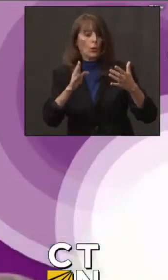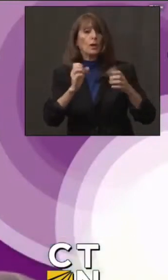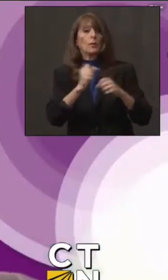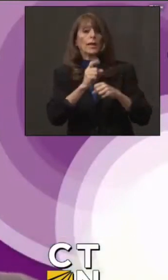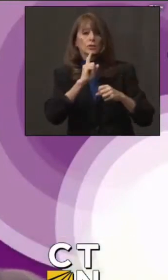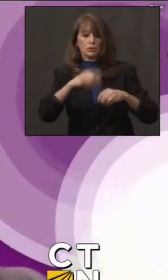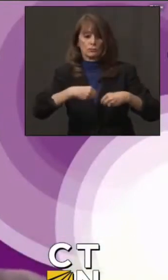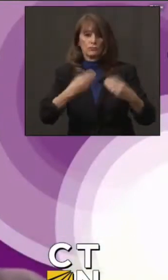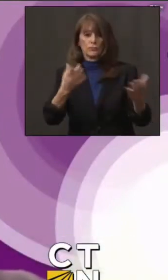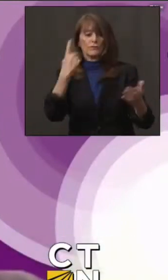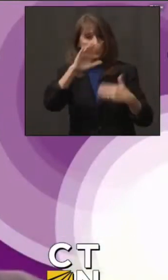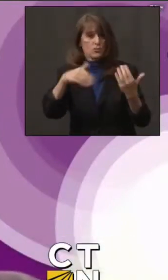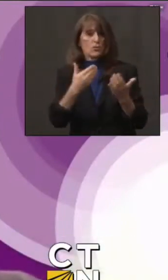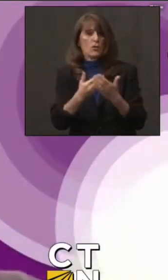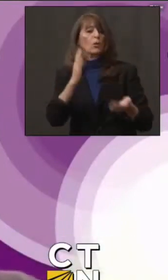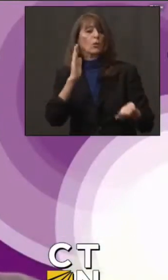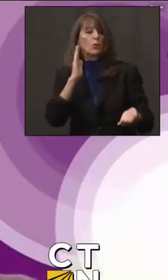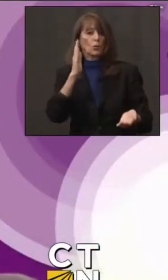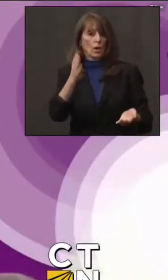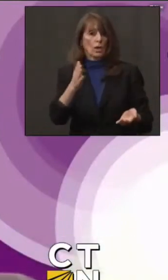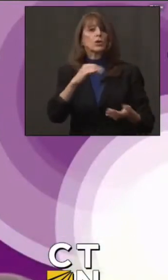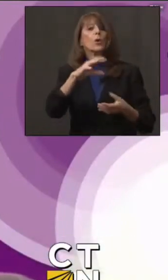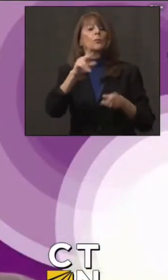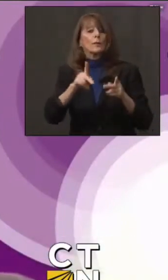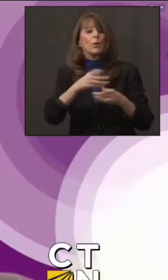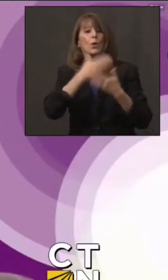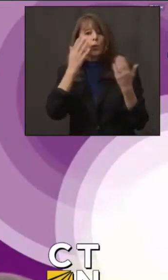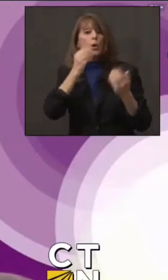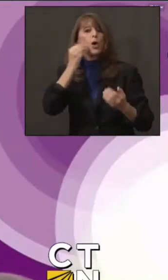all in. And so, yeah, they are a part of the plan.